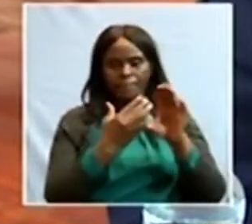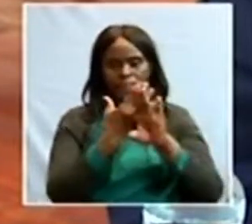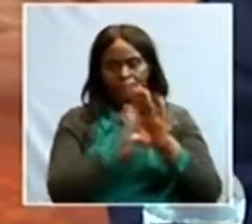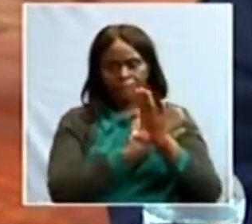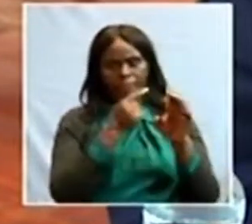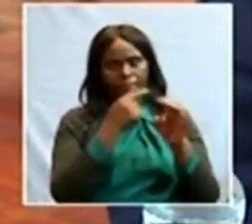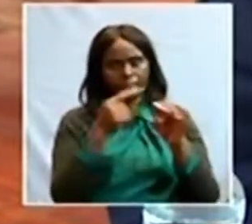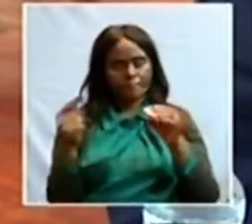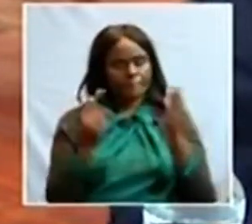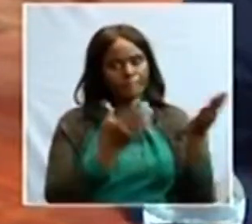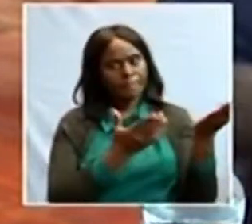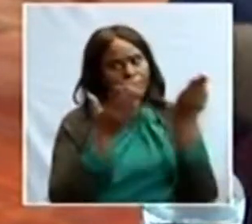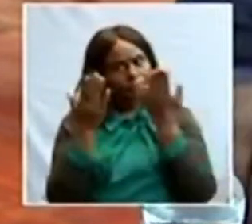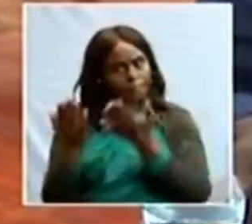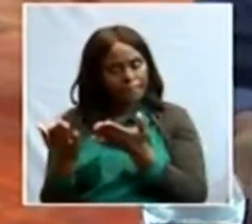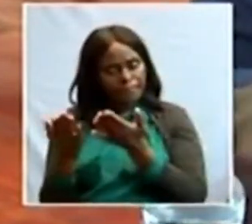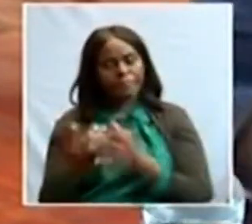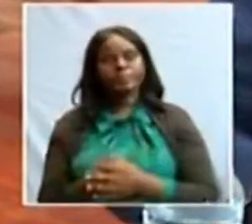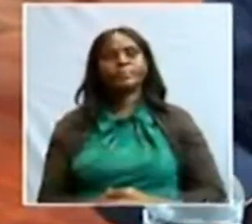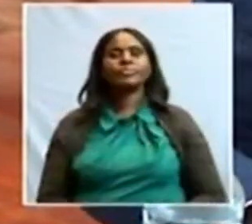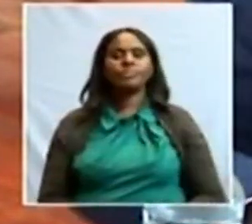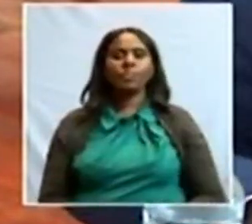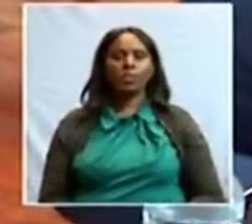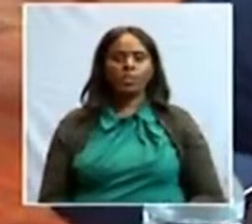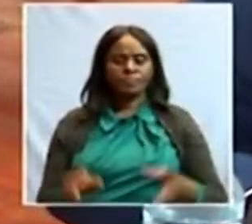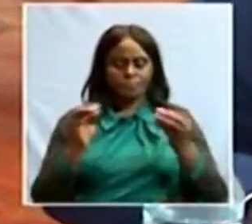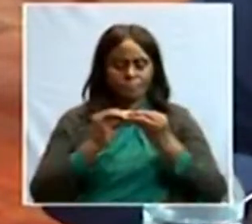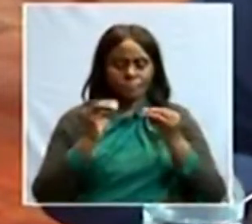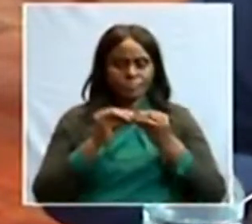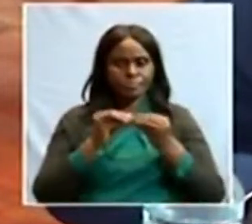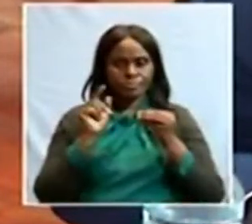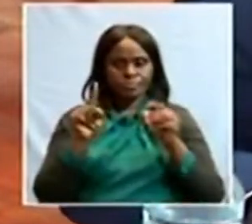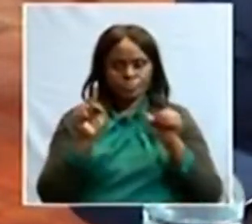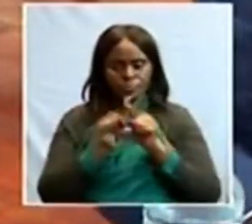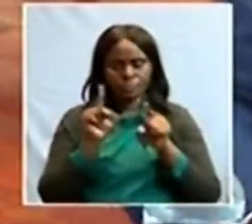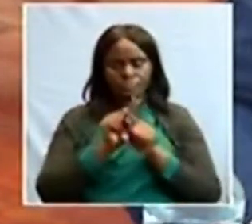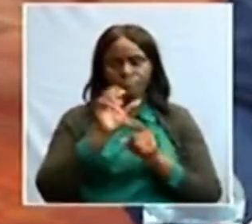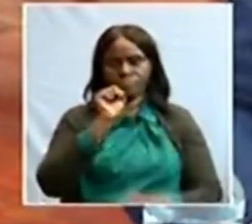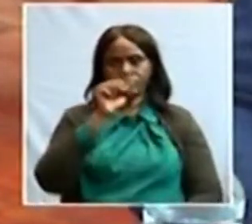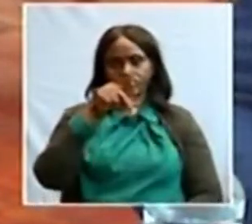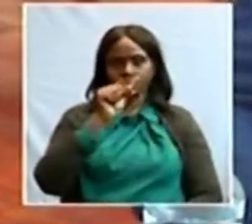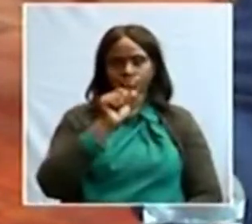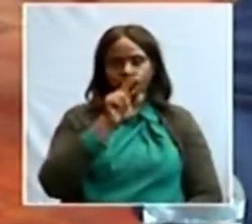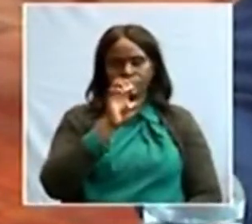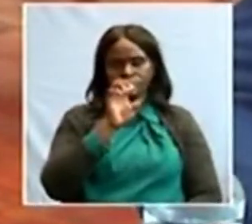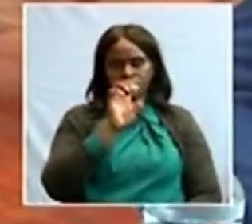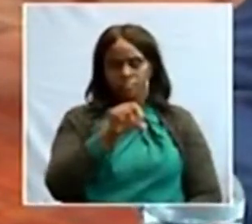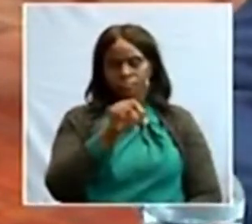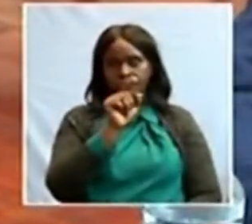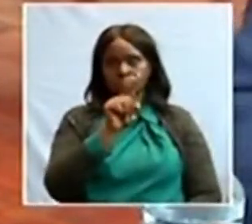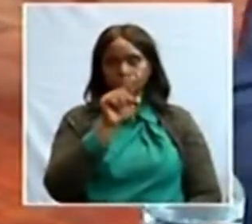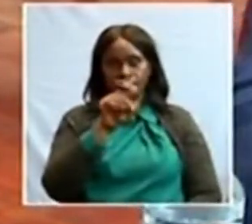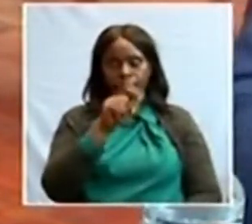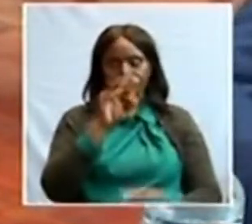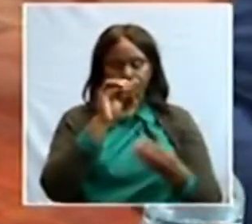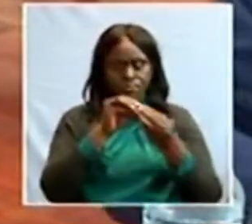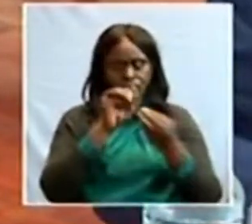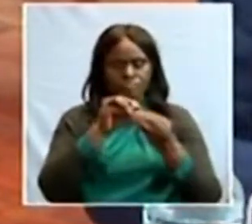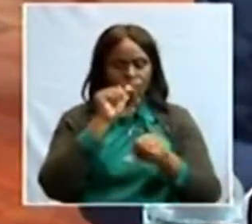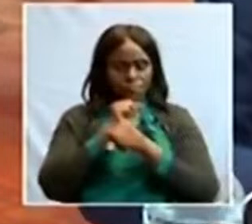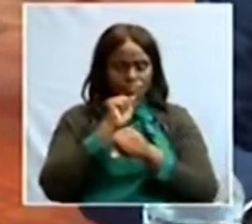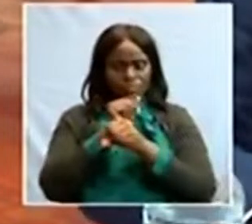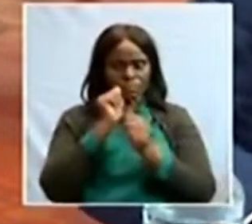goods could be released. Further, the spares needed further works, that